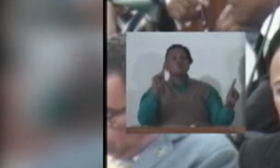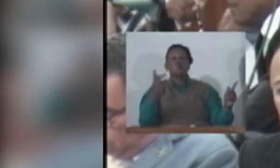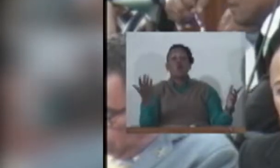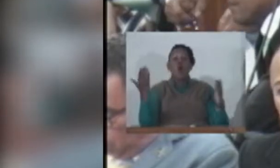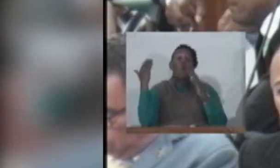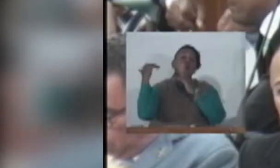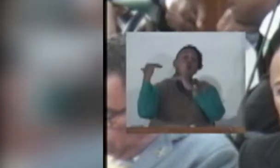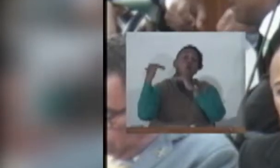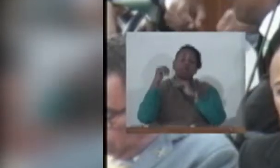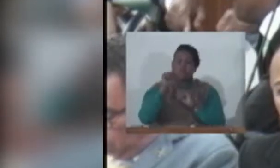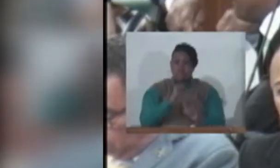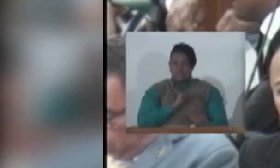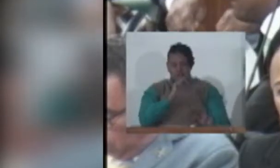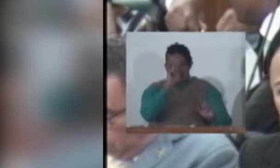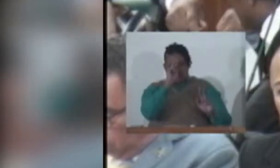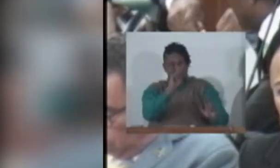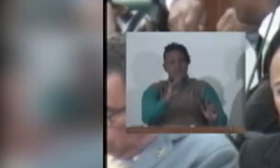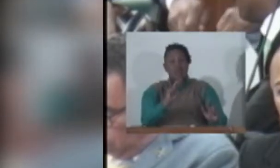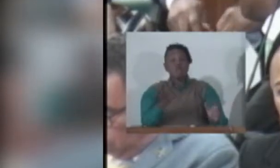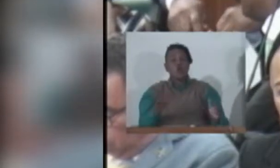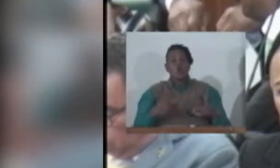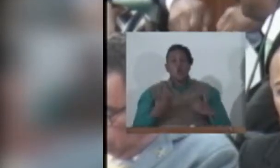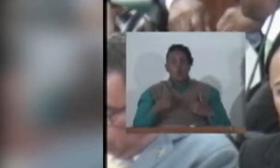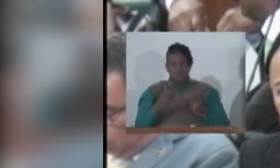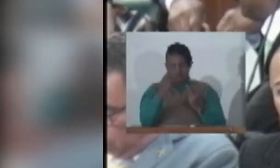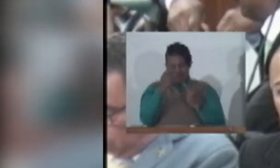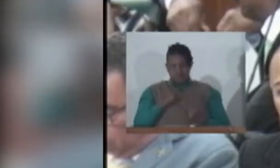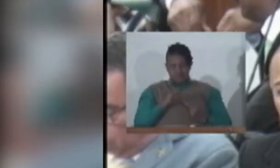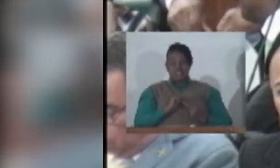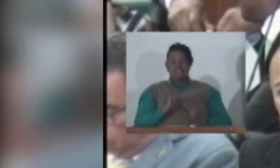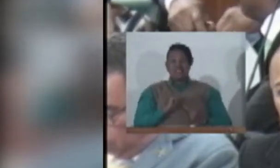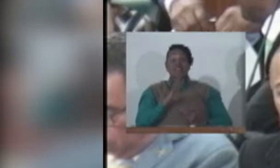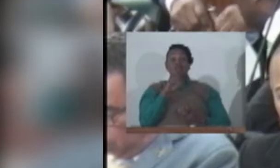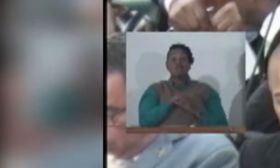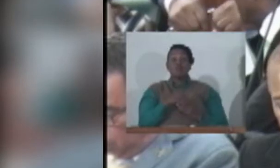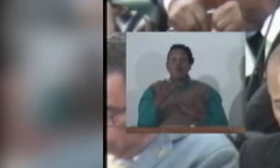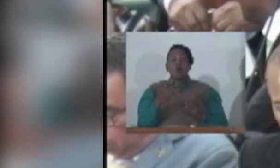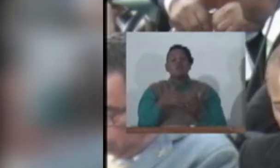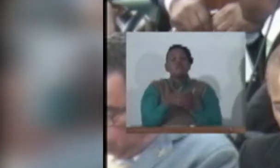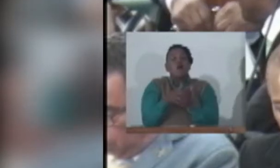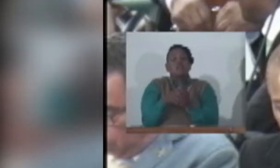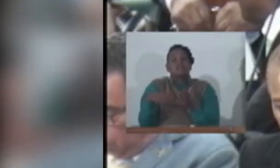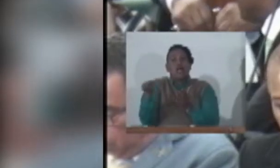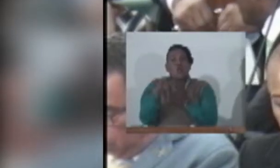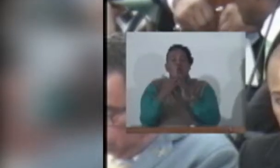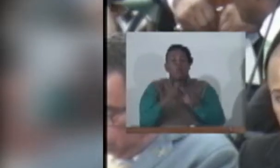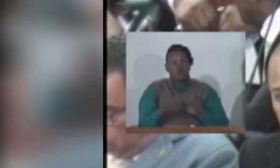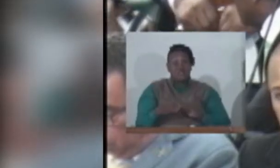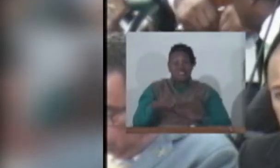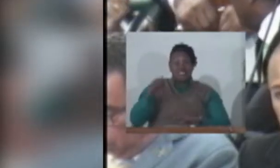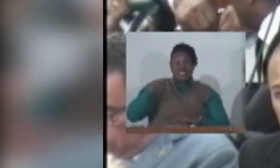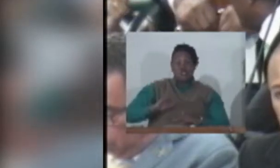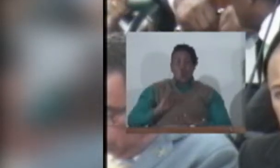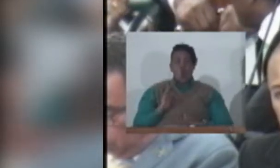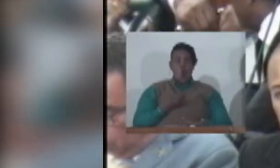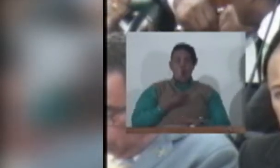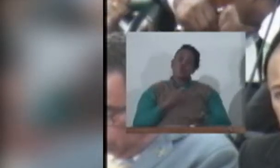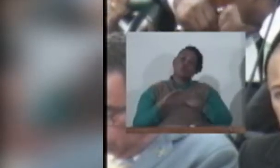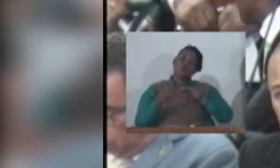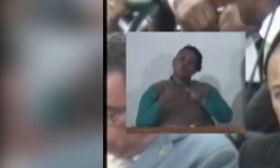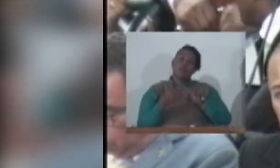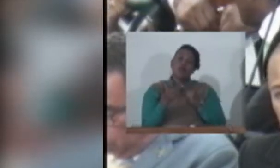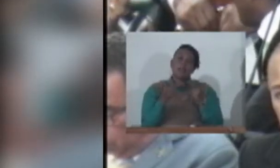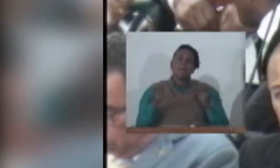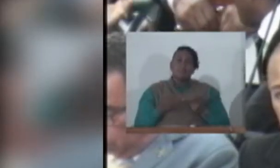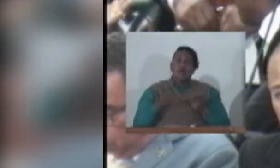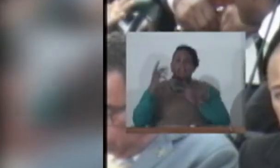hope and self-respect to our young people, especially in volatile communities. Dr. Chang said a huge thrust of the